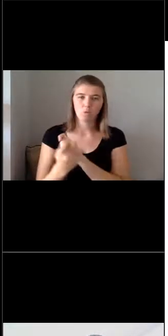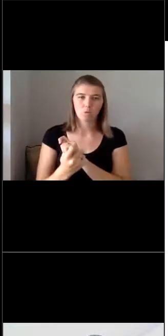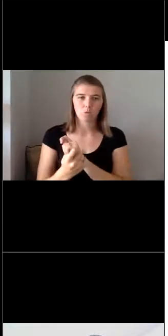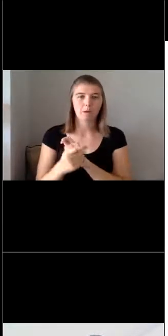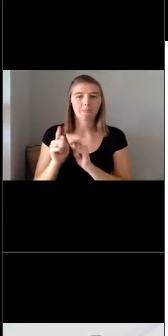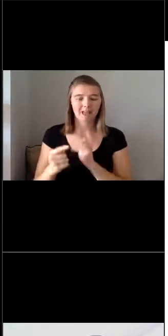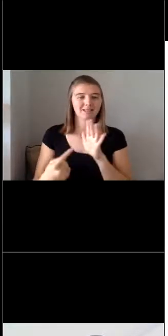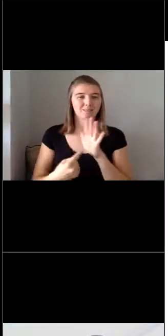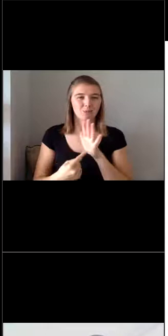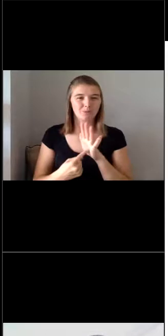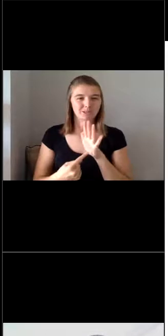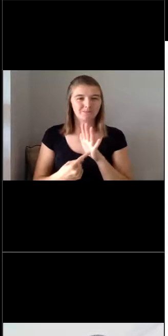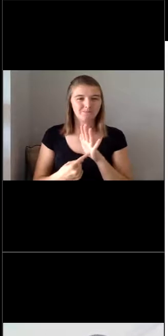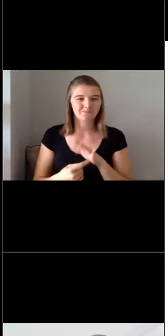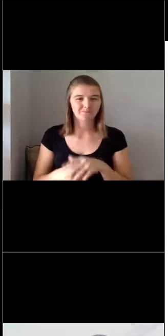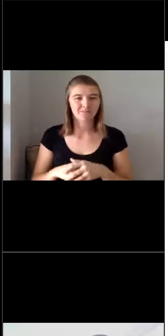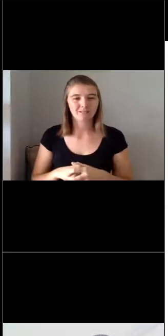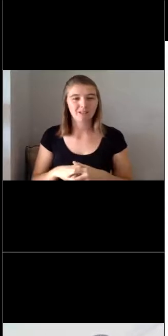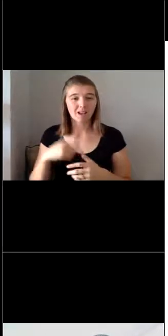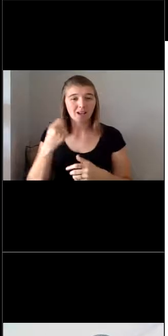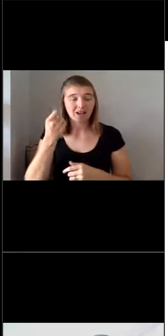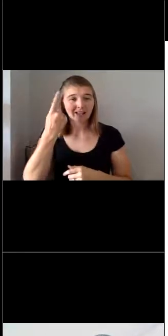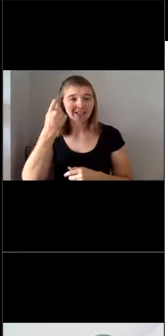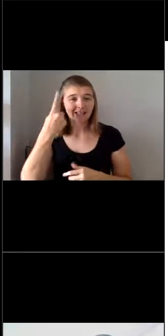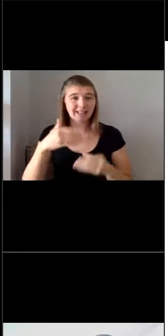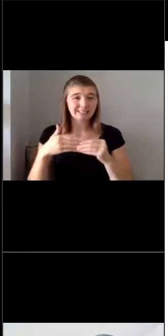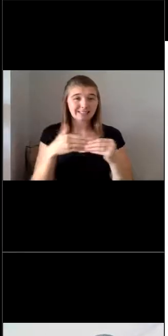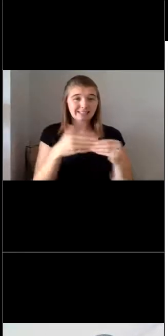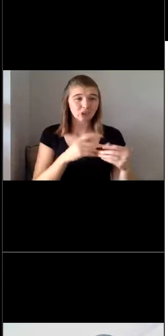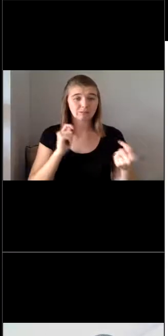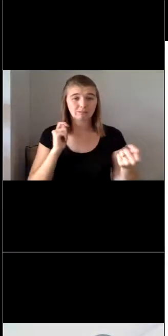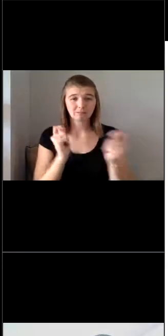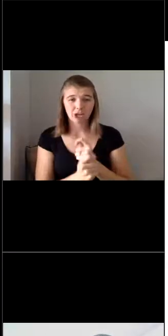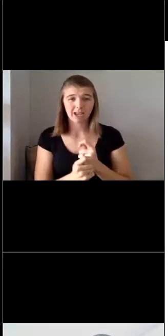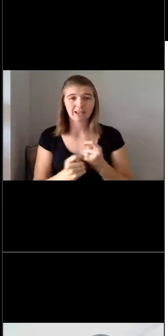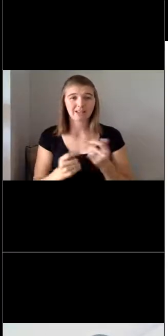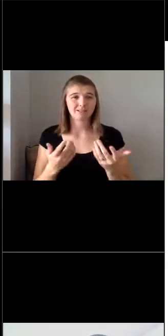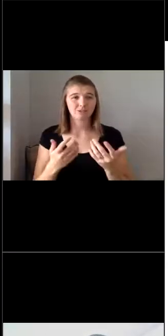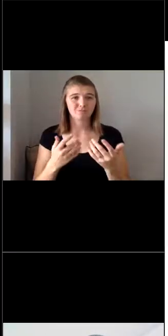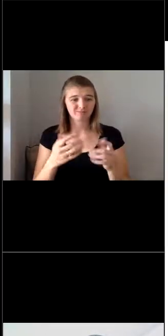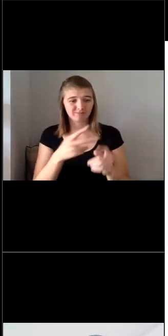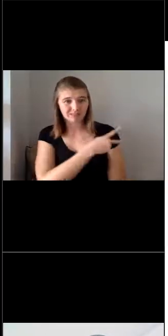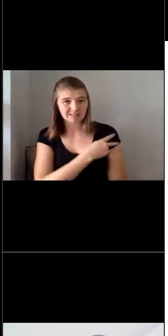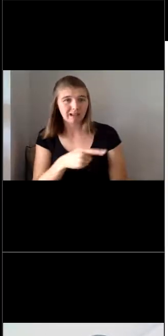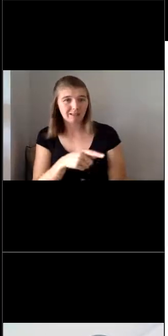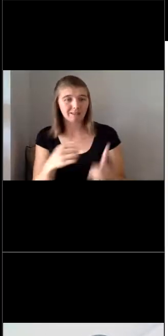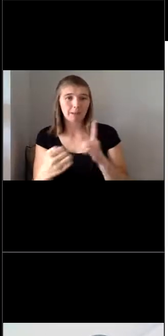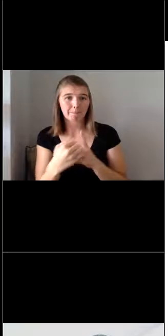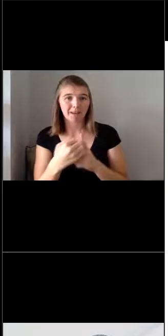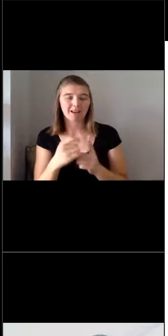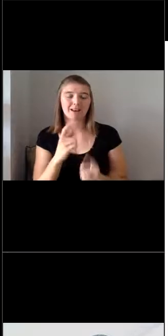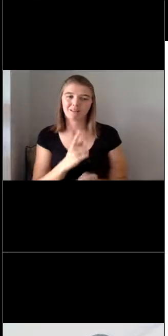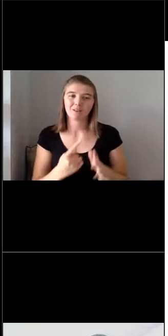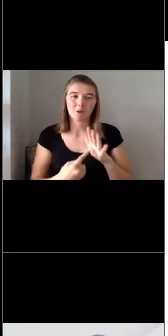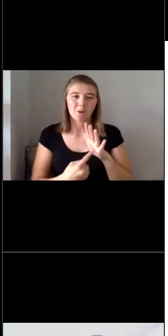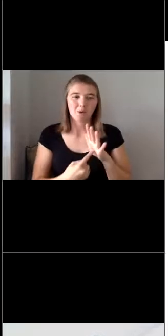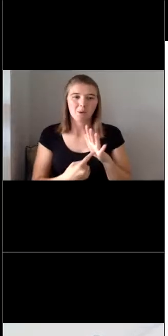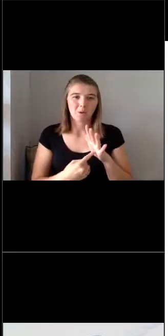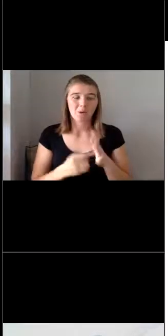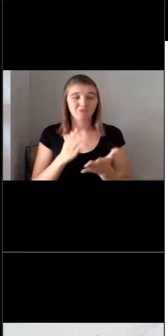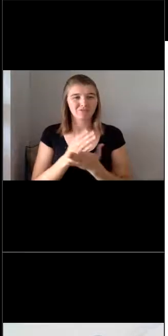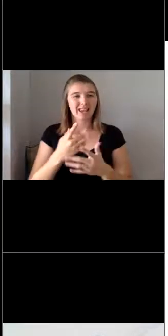for me, if I had to summarize that for you, the experience has been reinforced by the importance of our values and expectations.